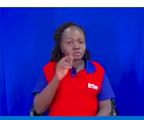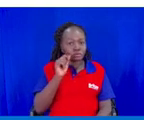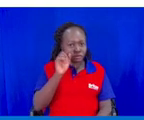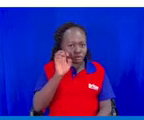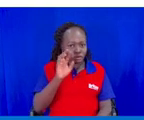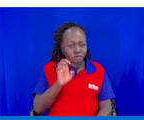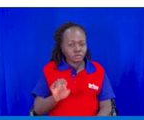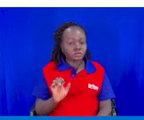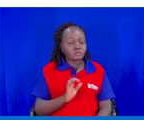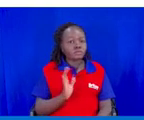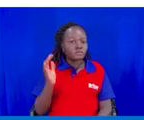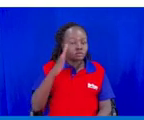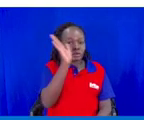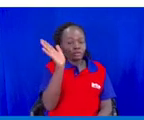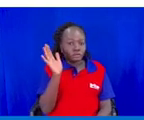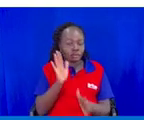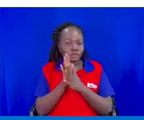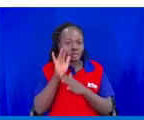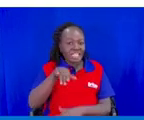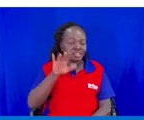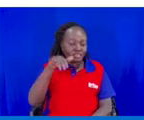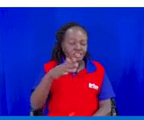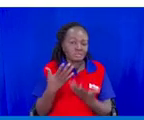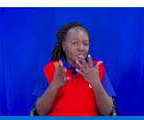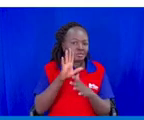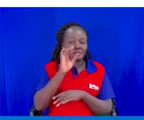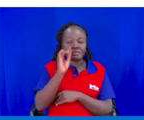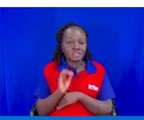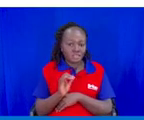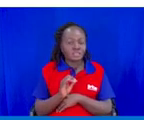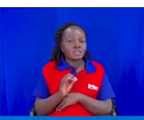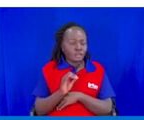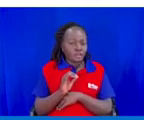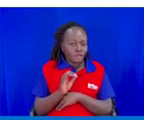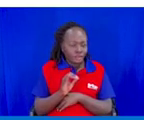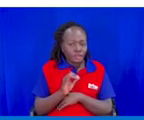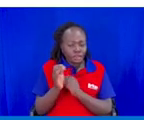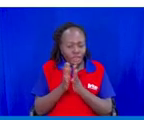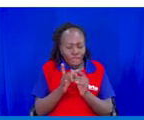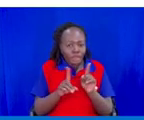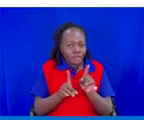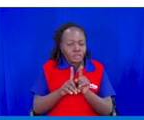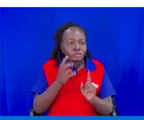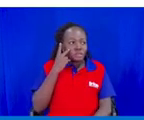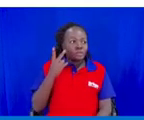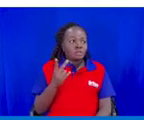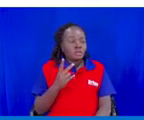curve, inflation was largely around 5%. And as we look to